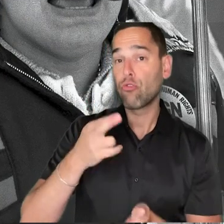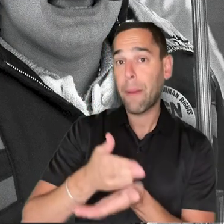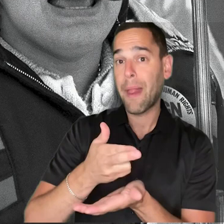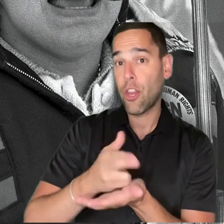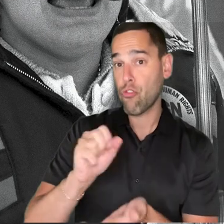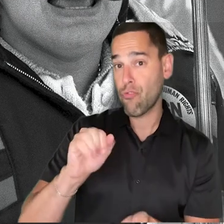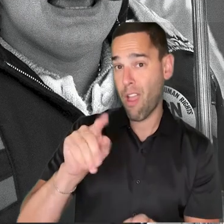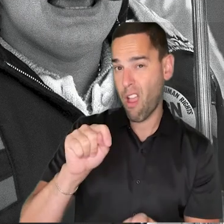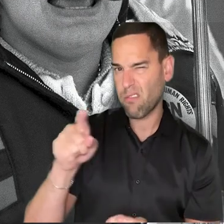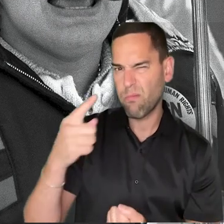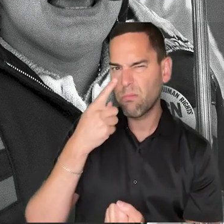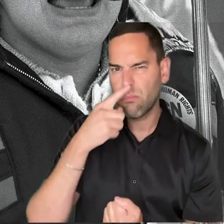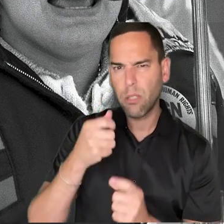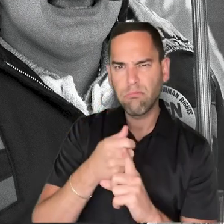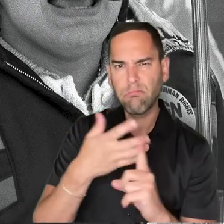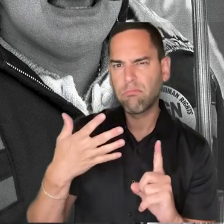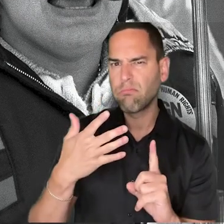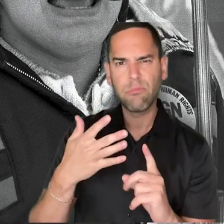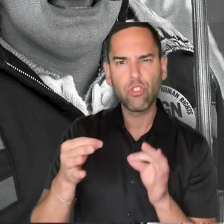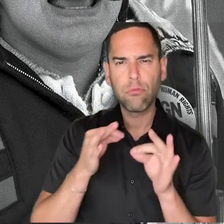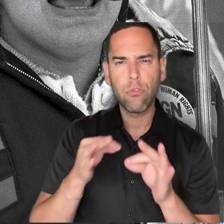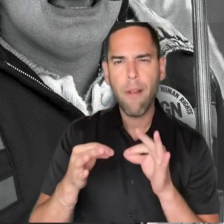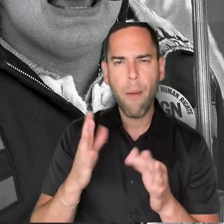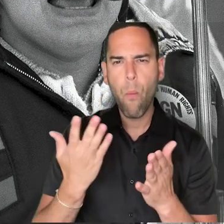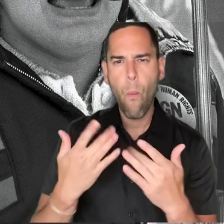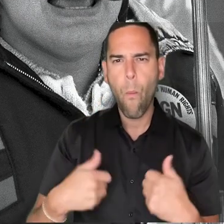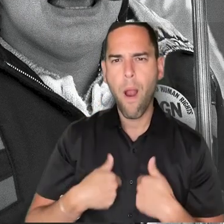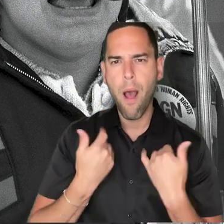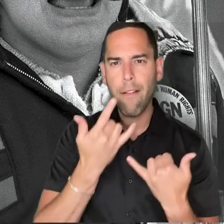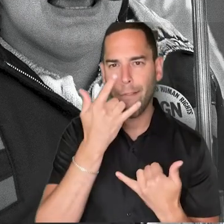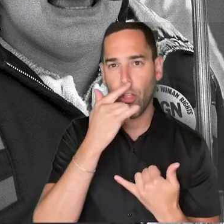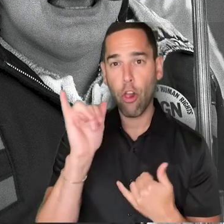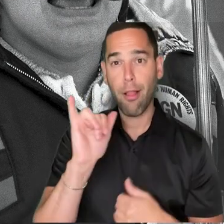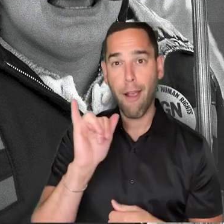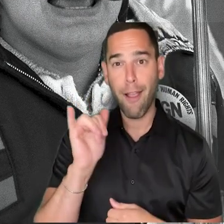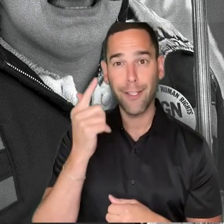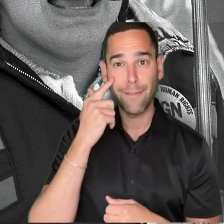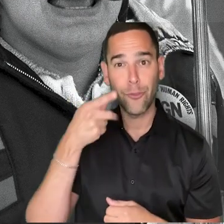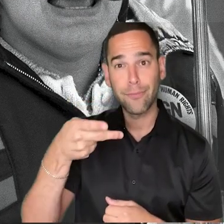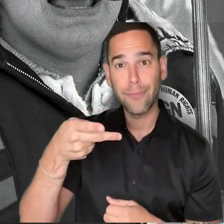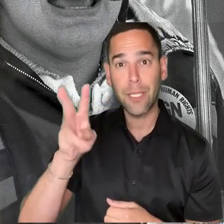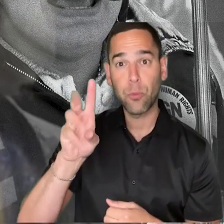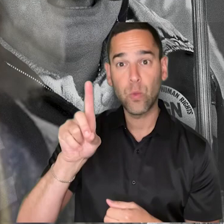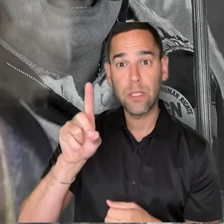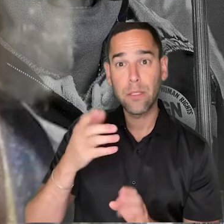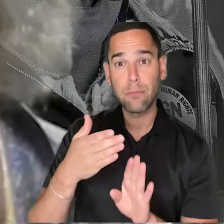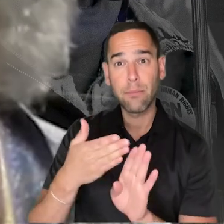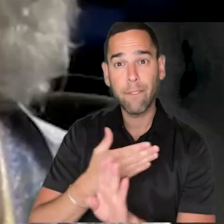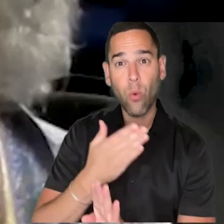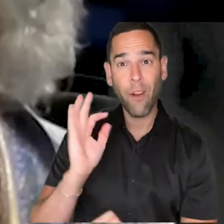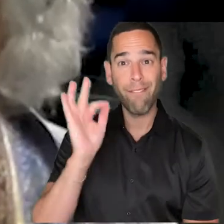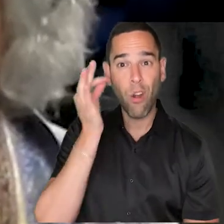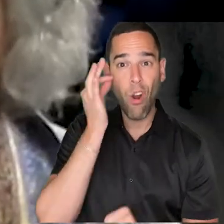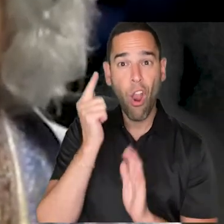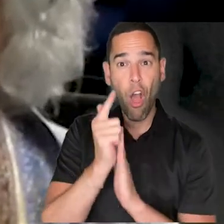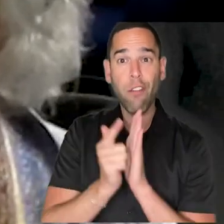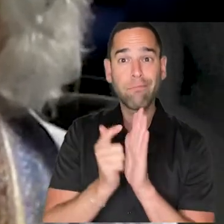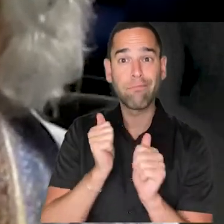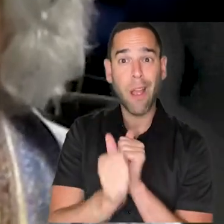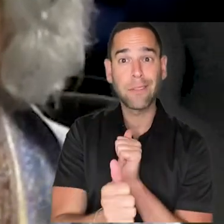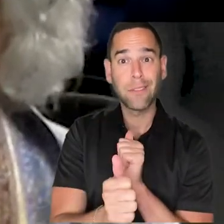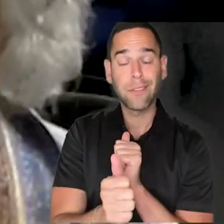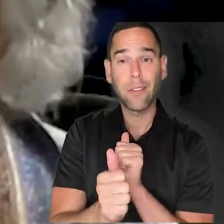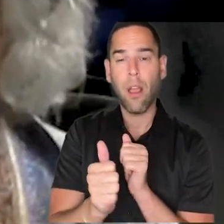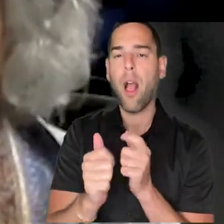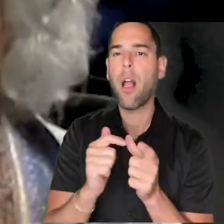1973 Rehabilitation Act. Can you tell us a little bit about what life was like for people with disability before these federal